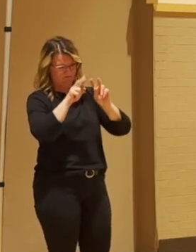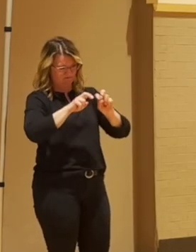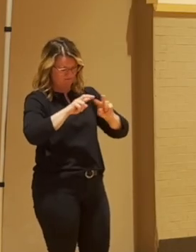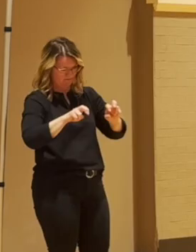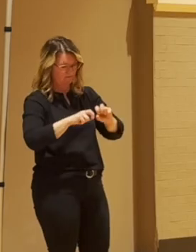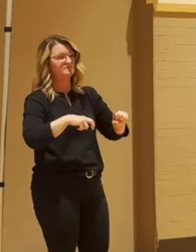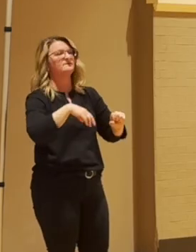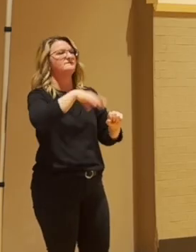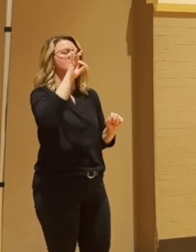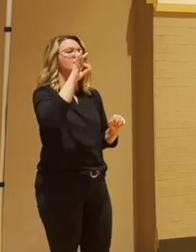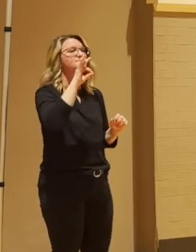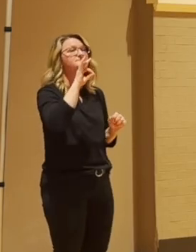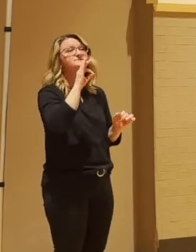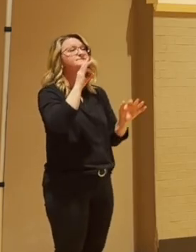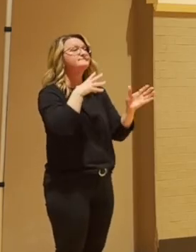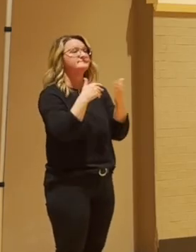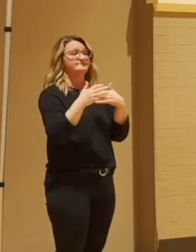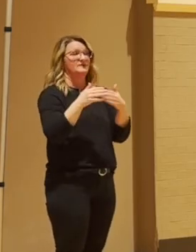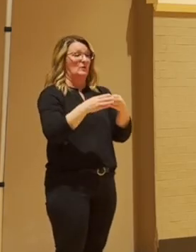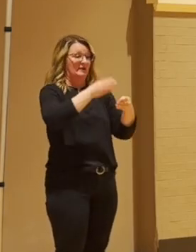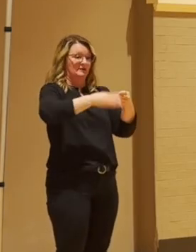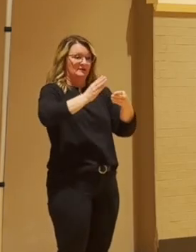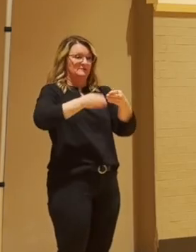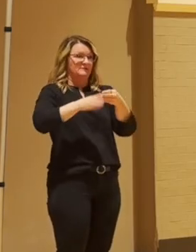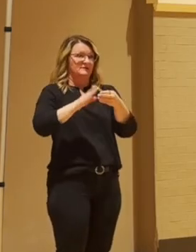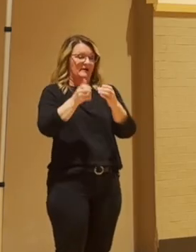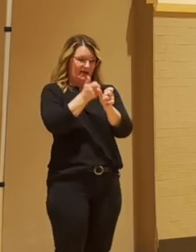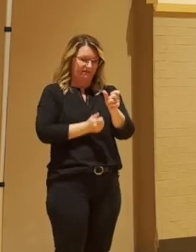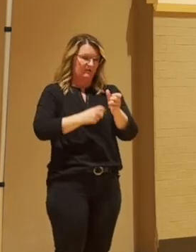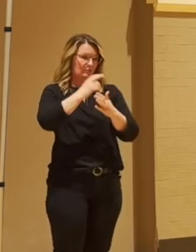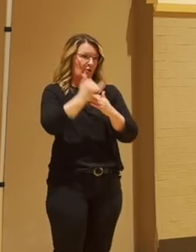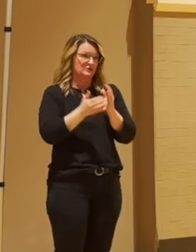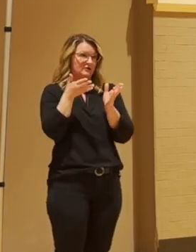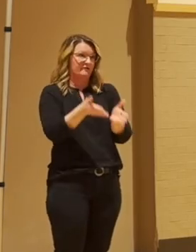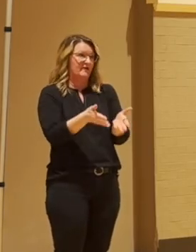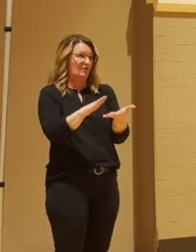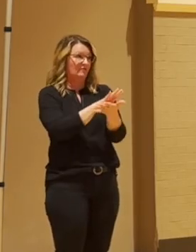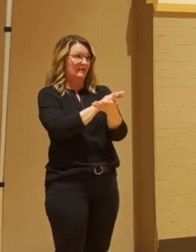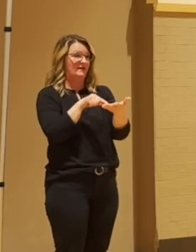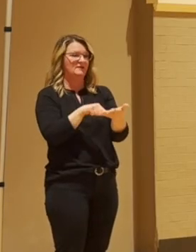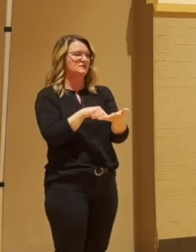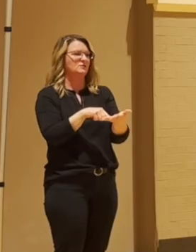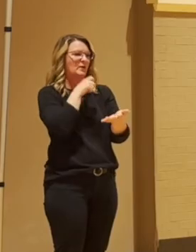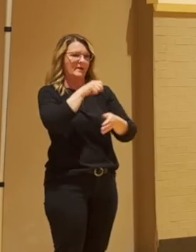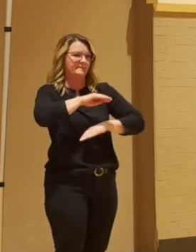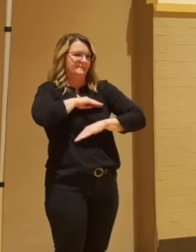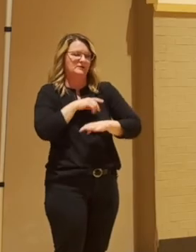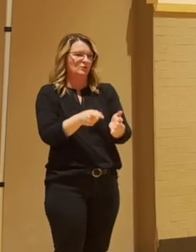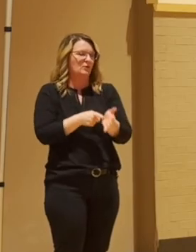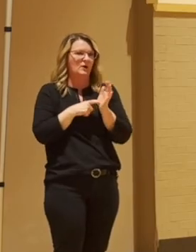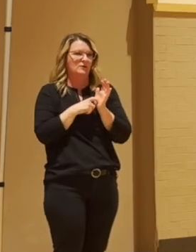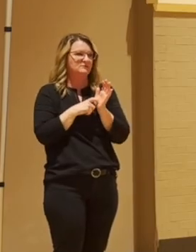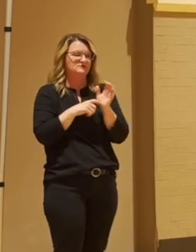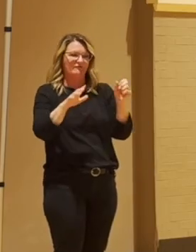that even if we completed every single project in there, we would not meet the requirements. We would not be